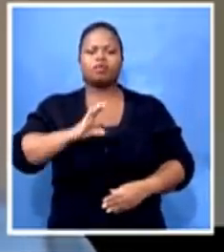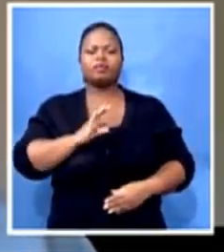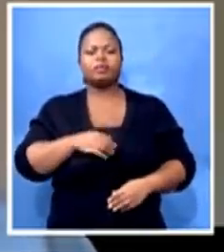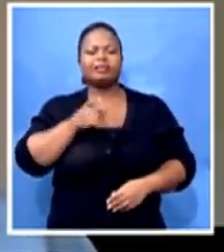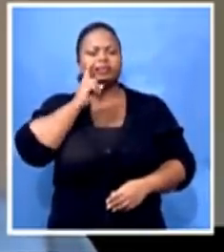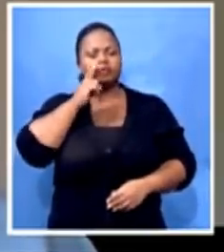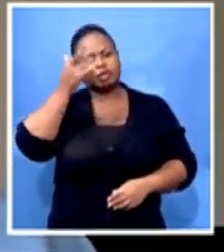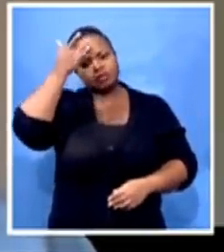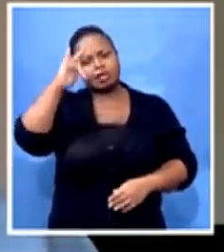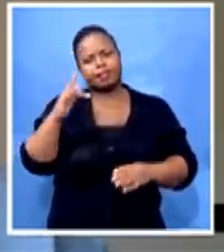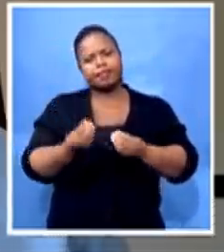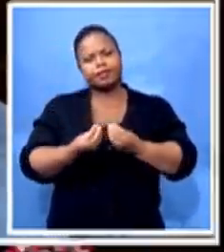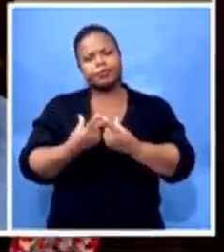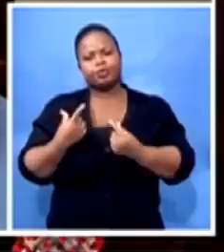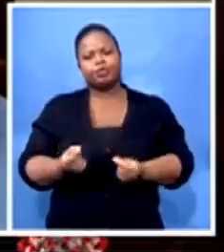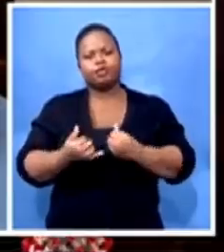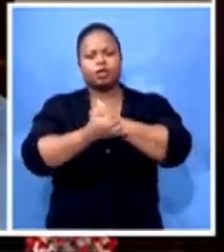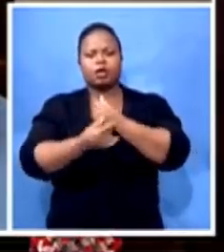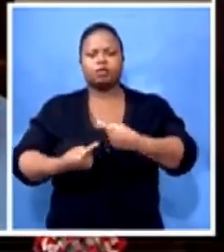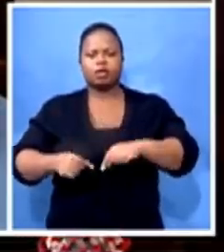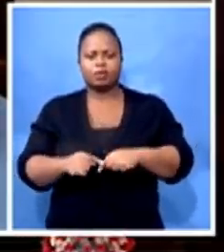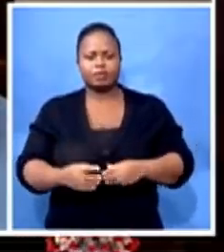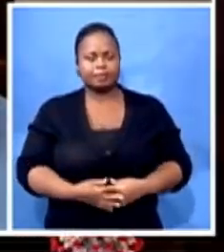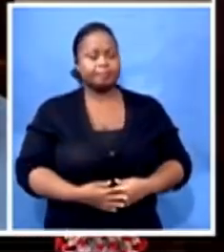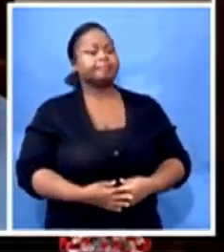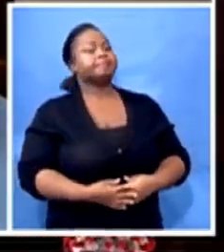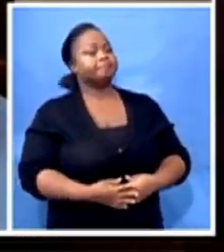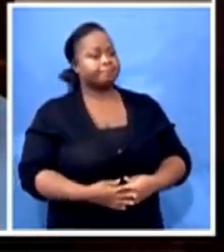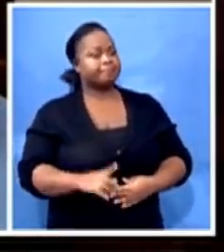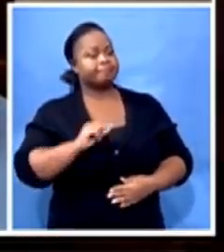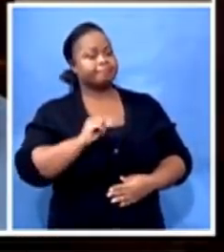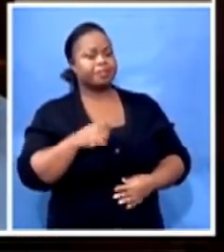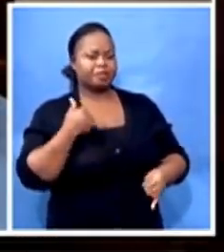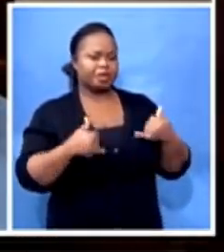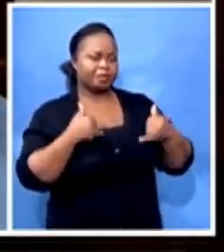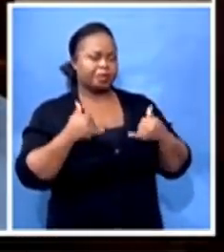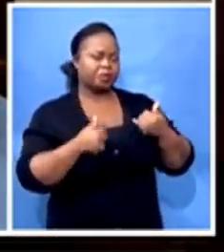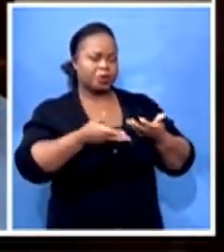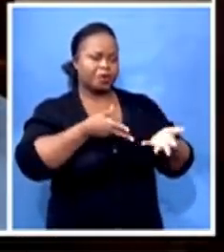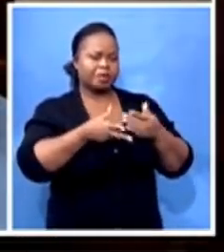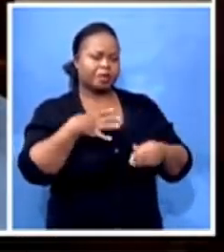Msibi, I'm thoroughly enjoying our conversation and would like to continue, but as it happens with